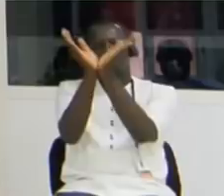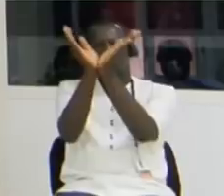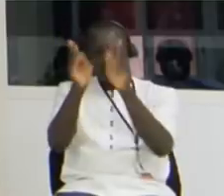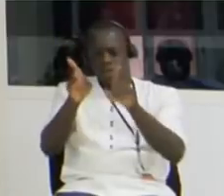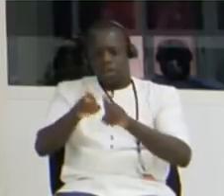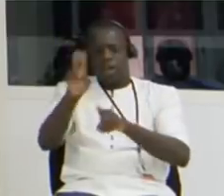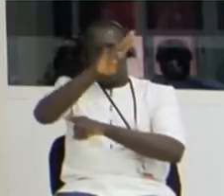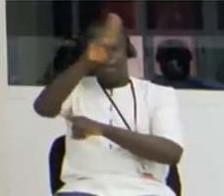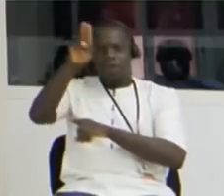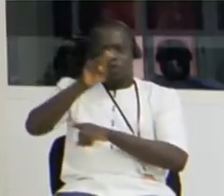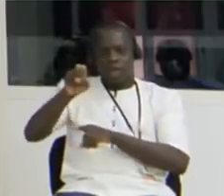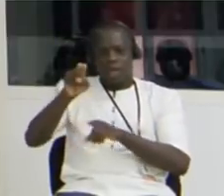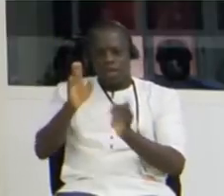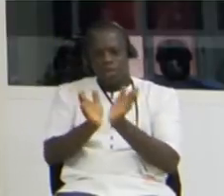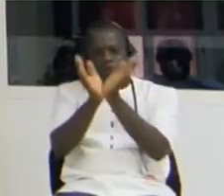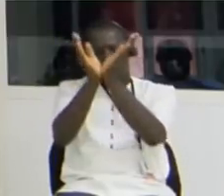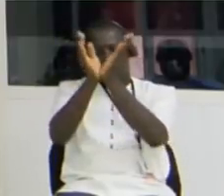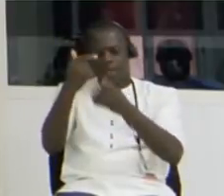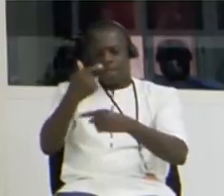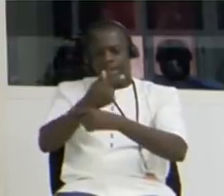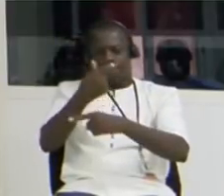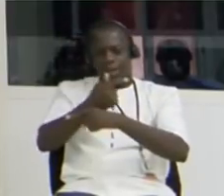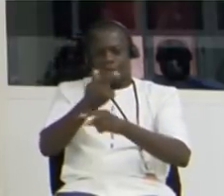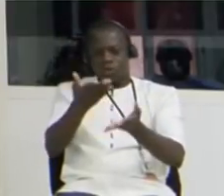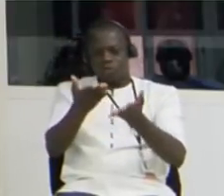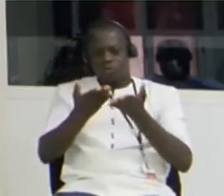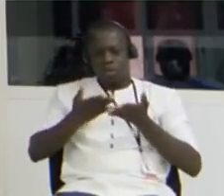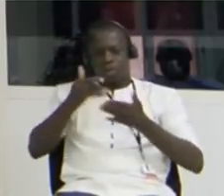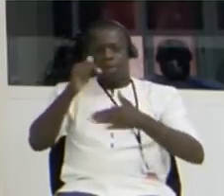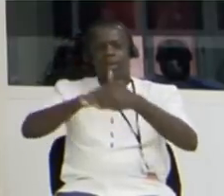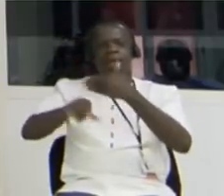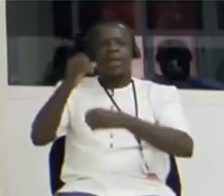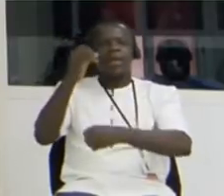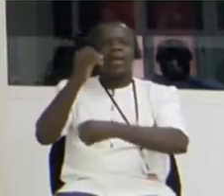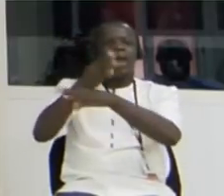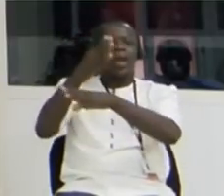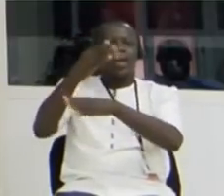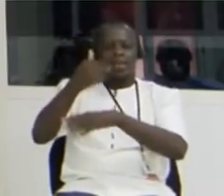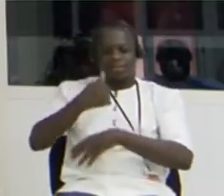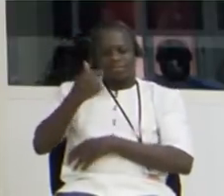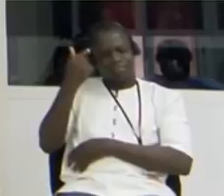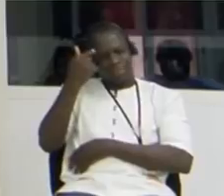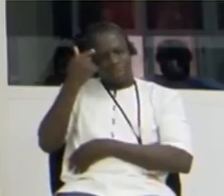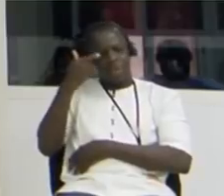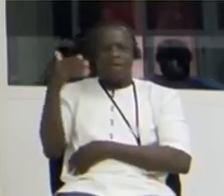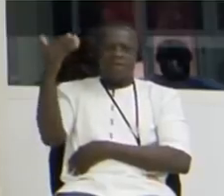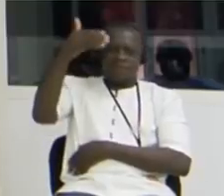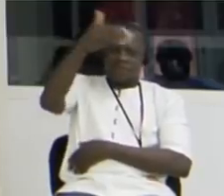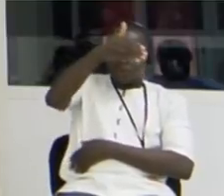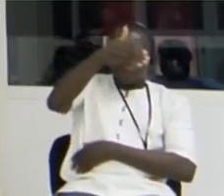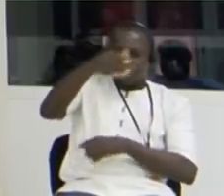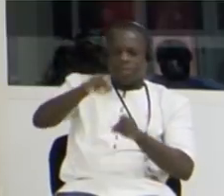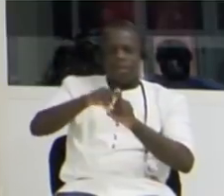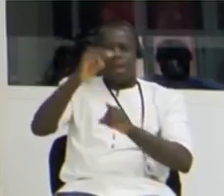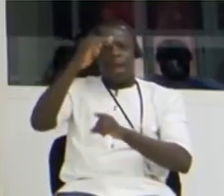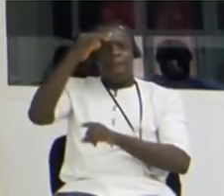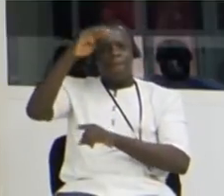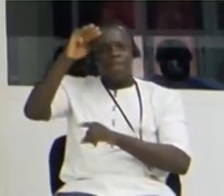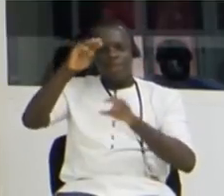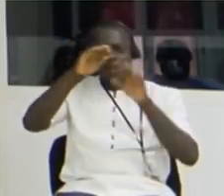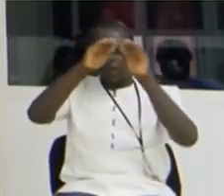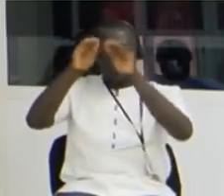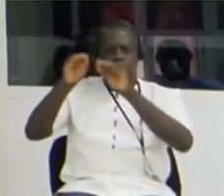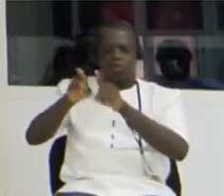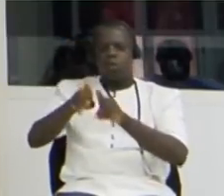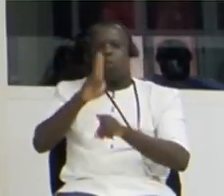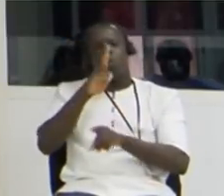of Gambian Students in Ghana. We paid a courtesy call at the then Minister of Education, who advised us to give